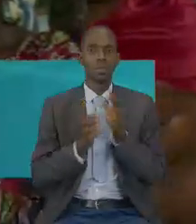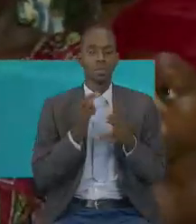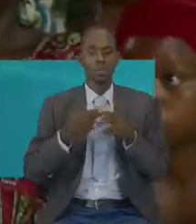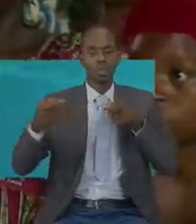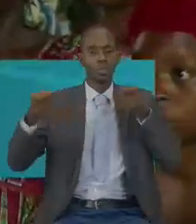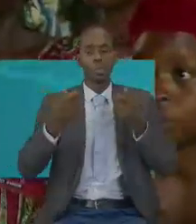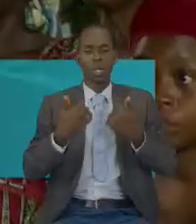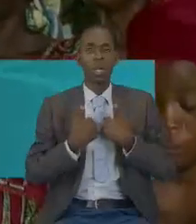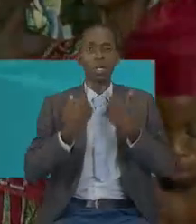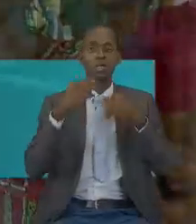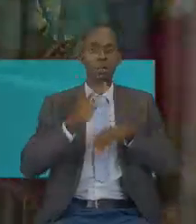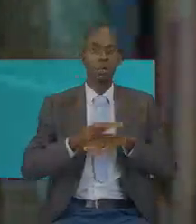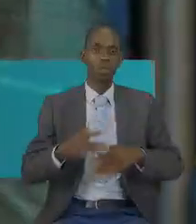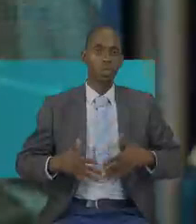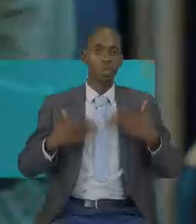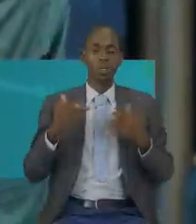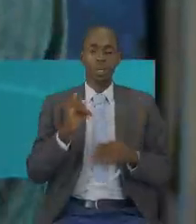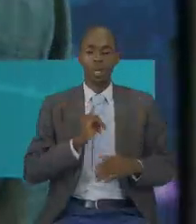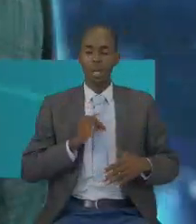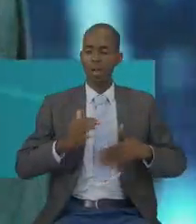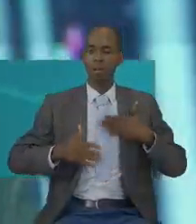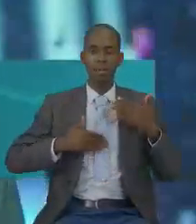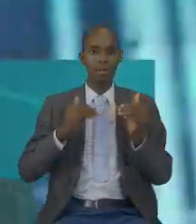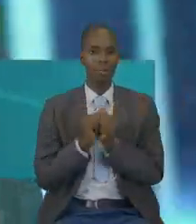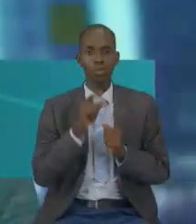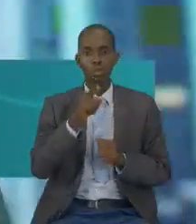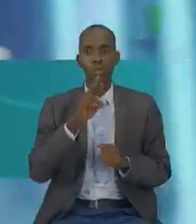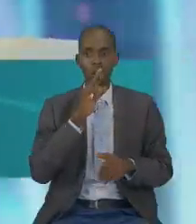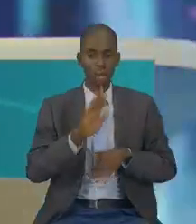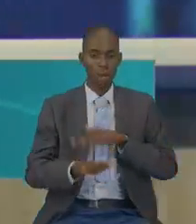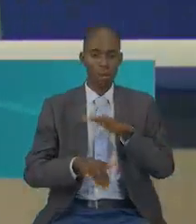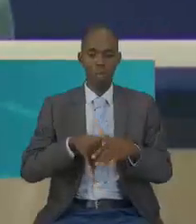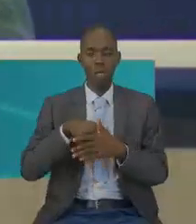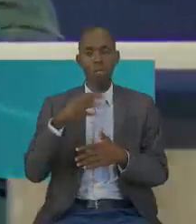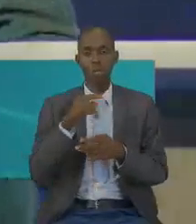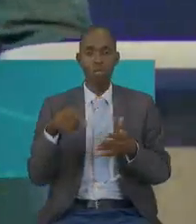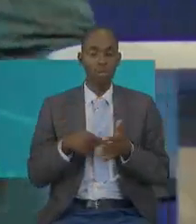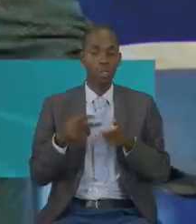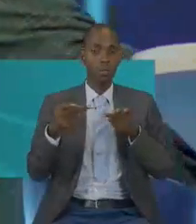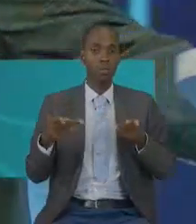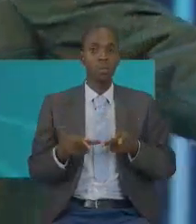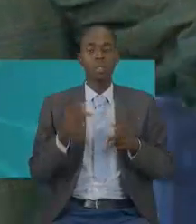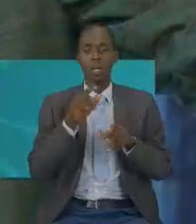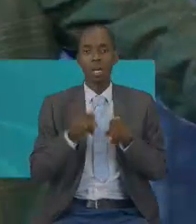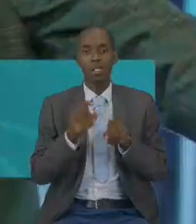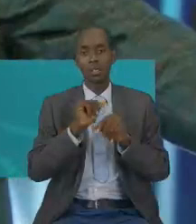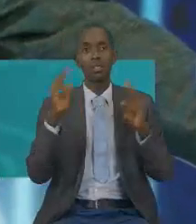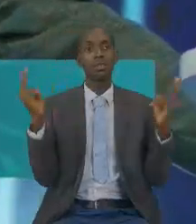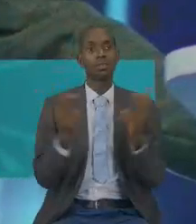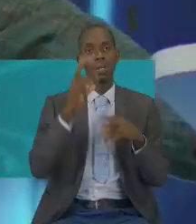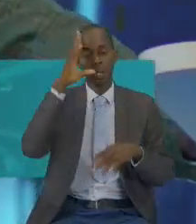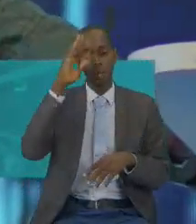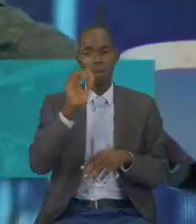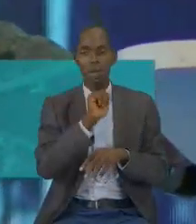come tonight. I rejoice with you. You are walking out of this place a victorious man, a